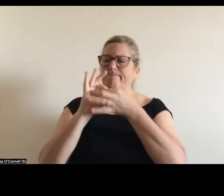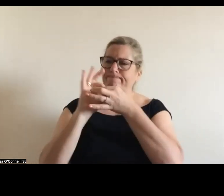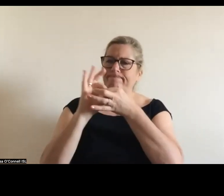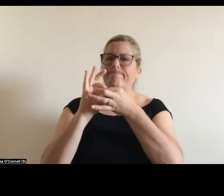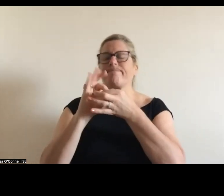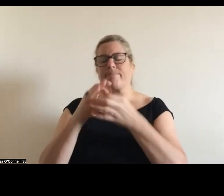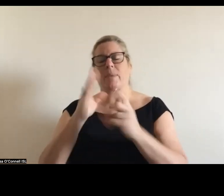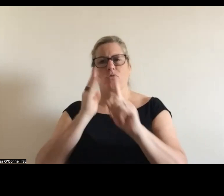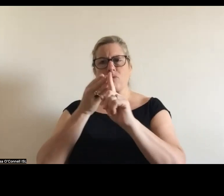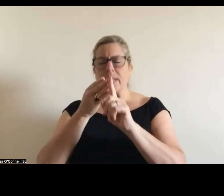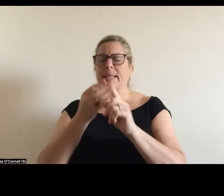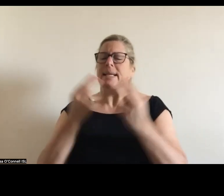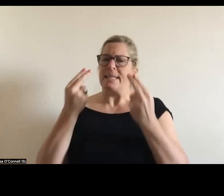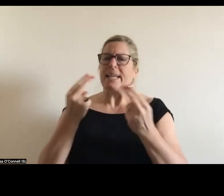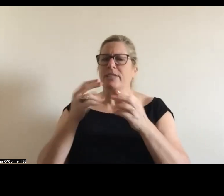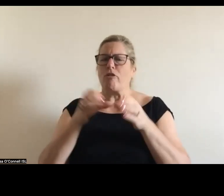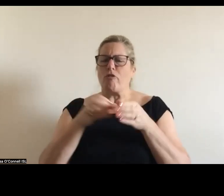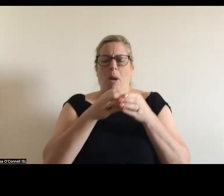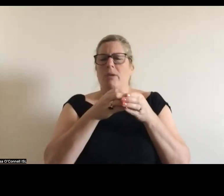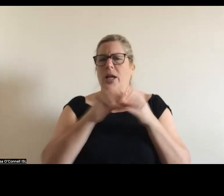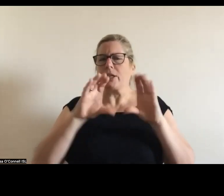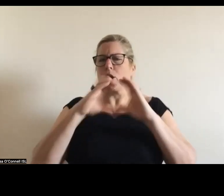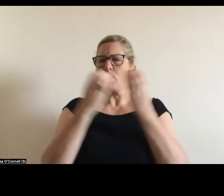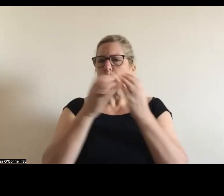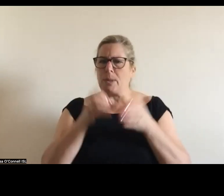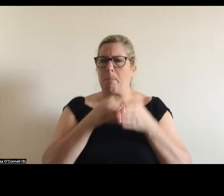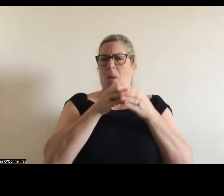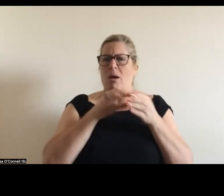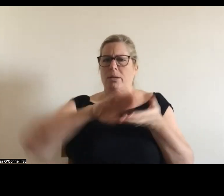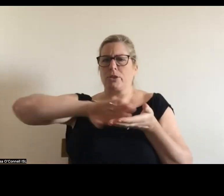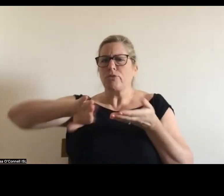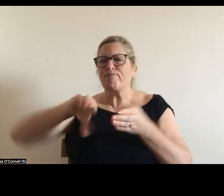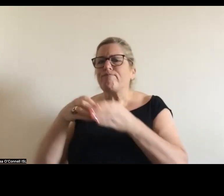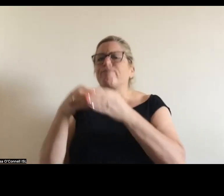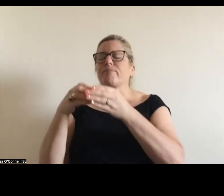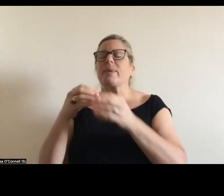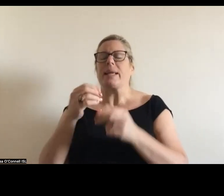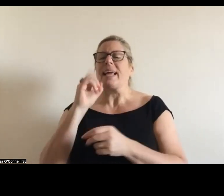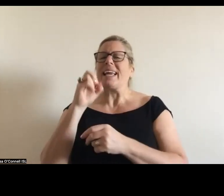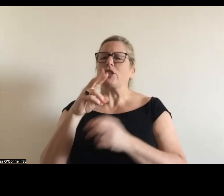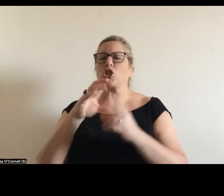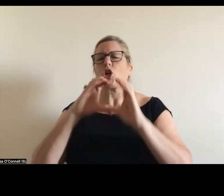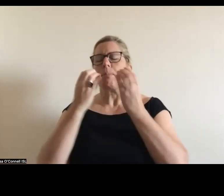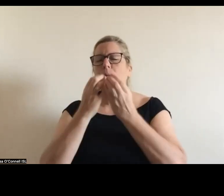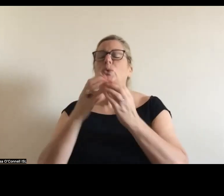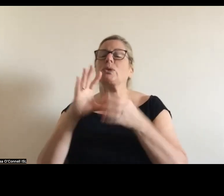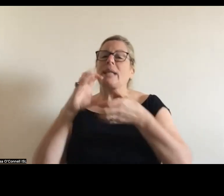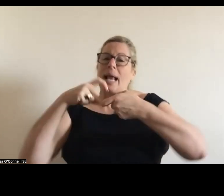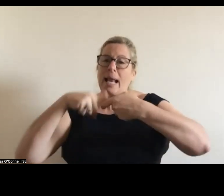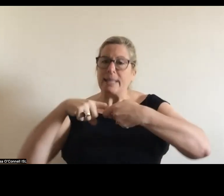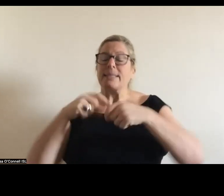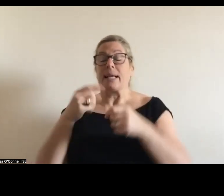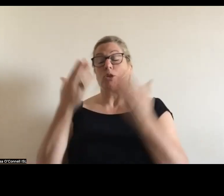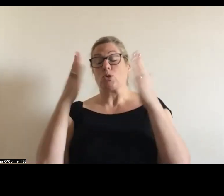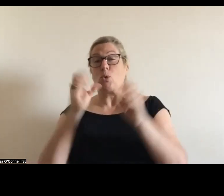of marginalized communities, building better understanding and inter-community links, and highlights the issues of most relevance to women across the